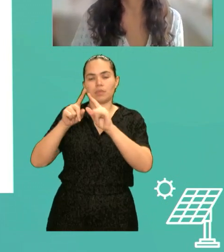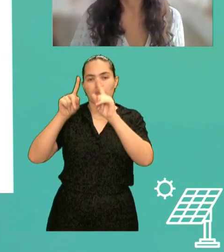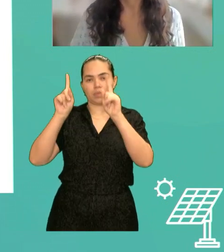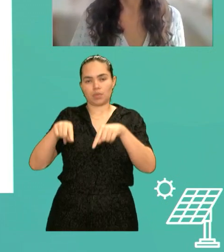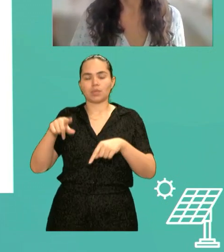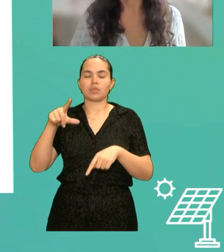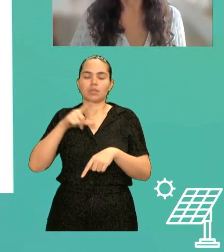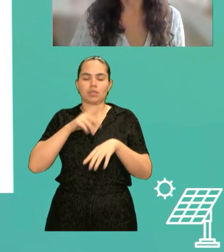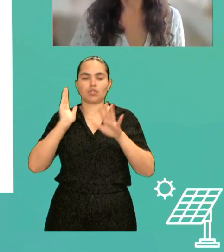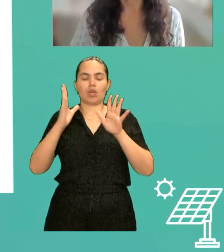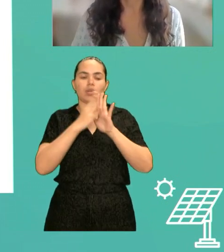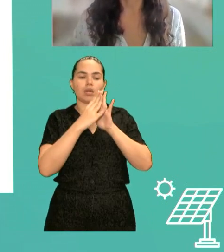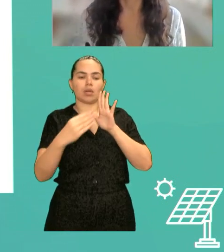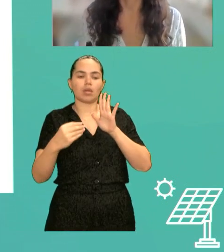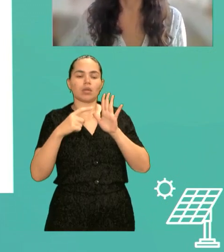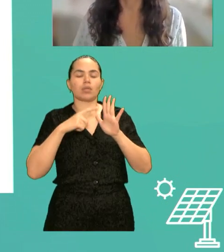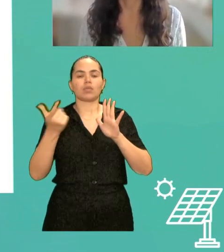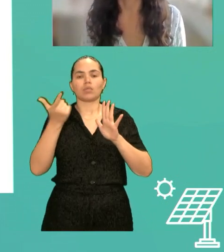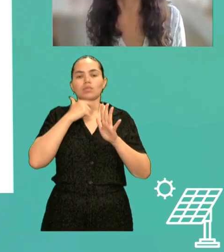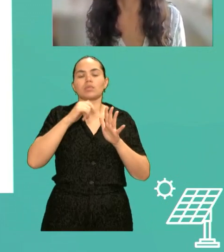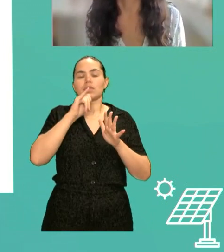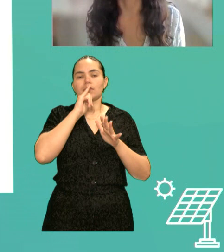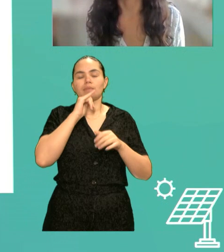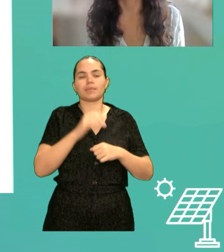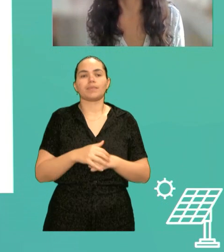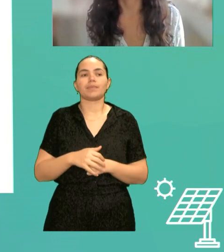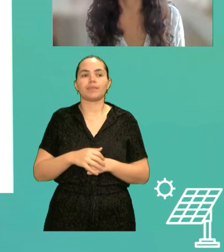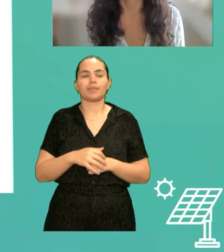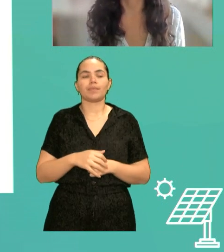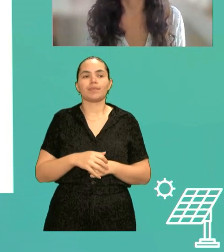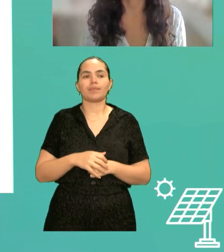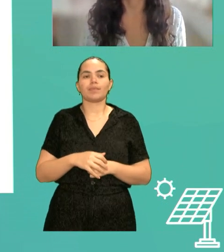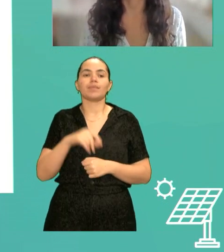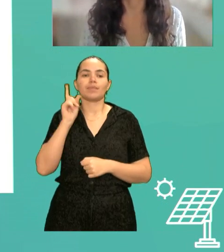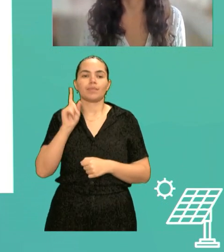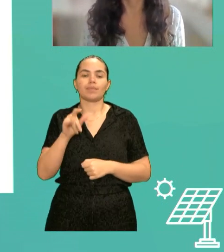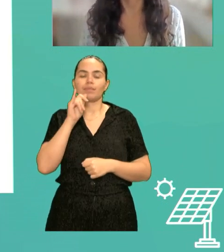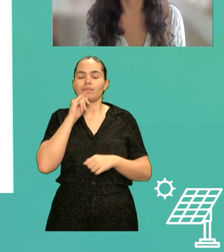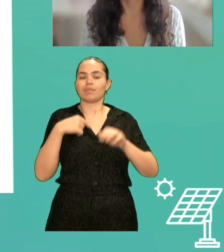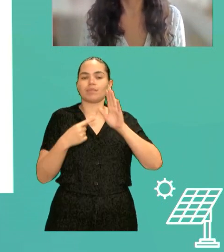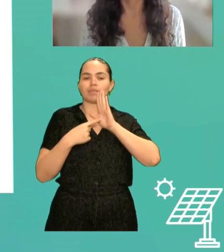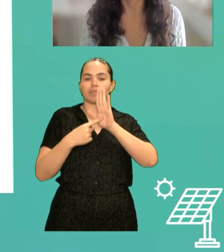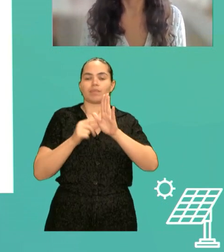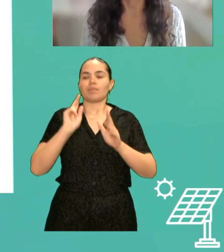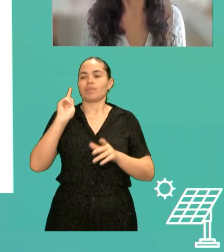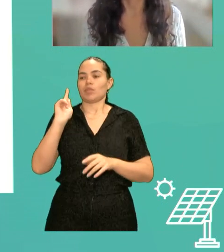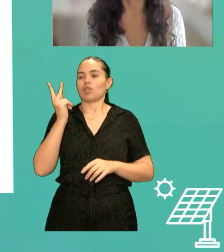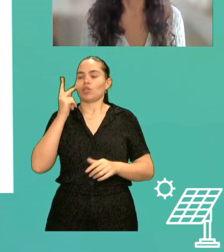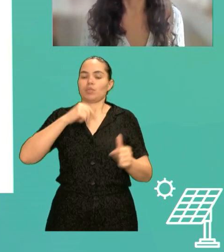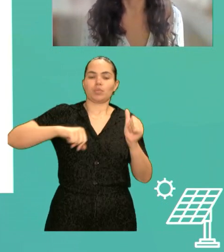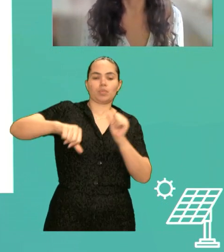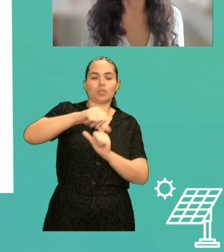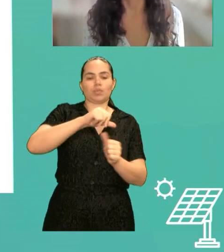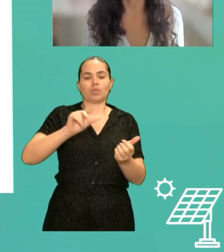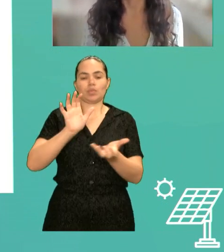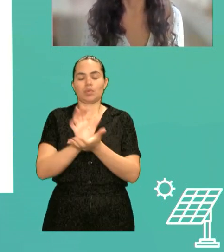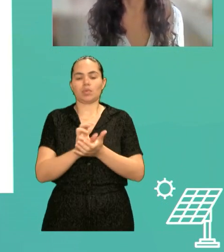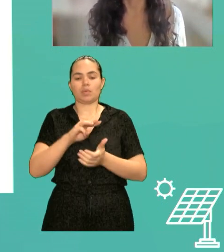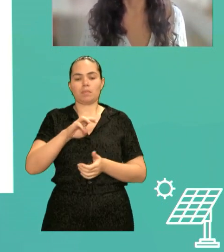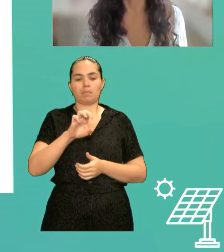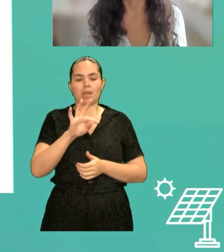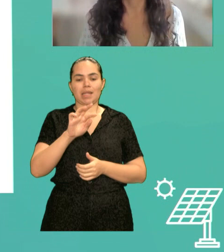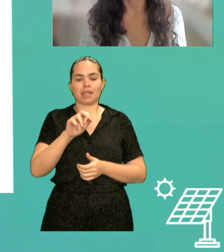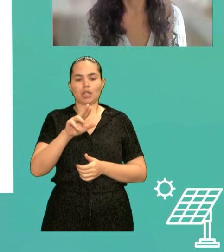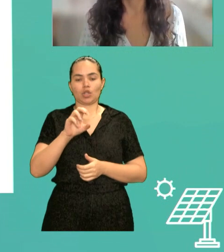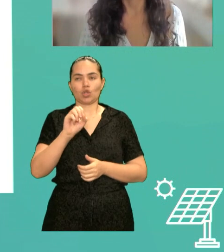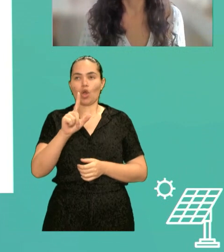and the hydrogen is converted in methanol with the CO2 from the